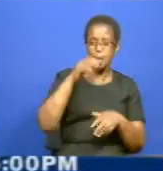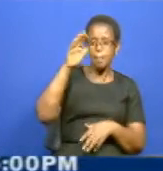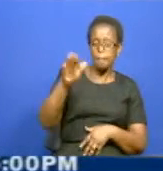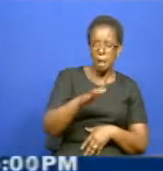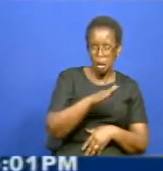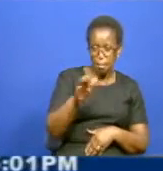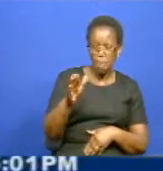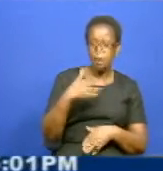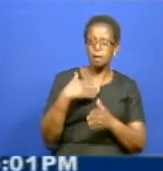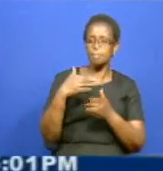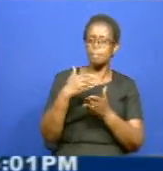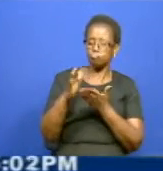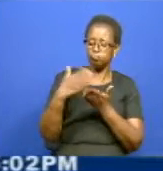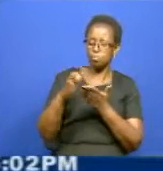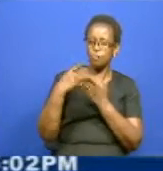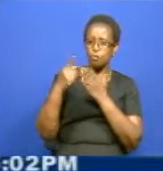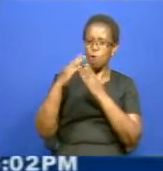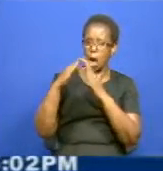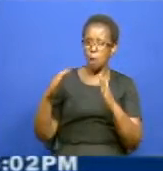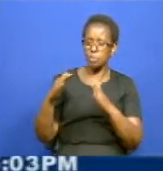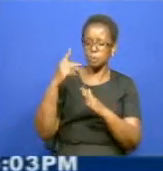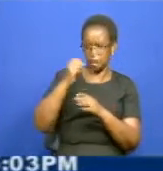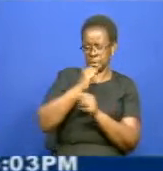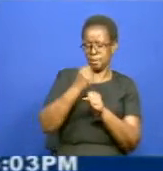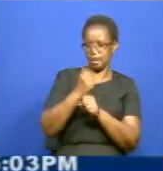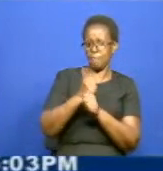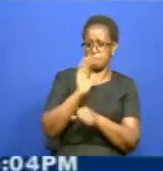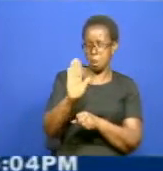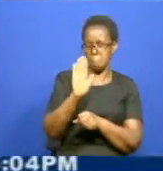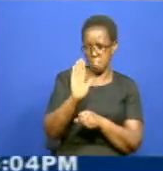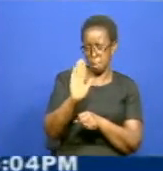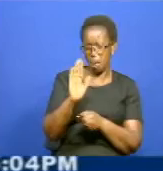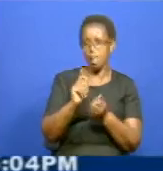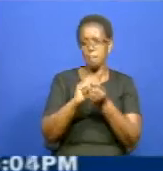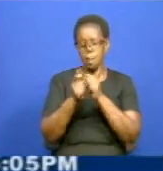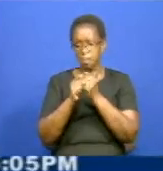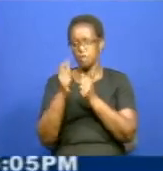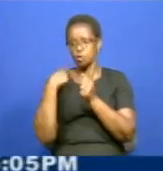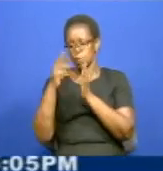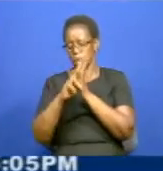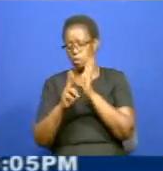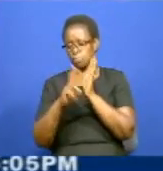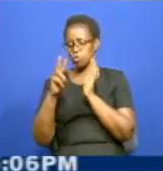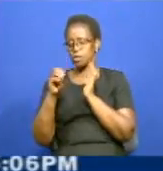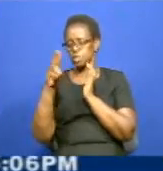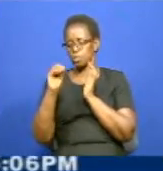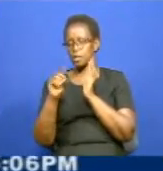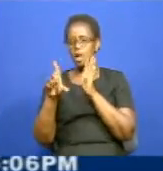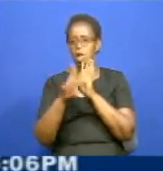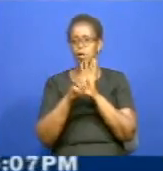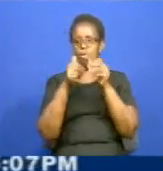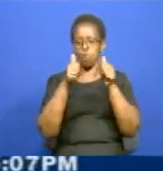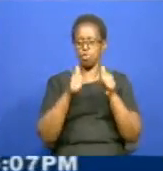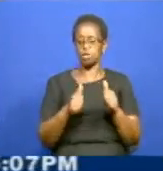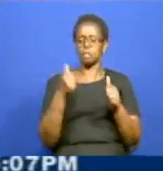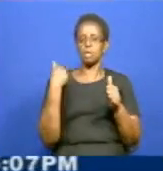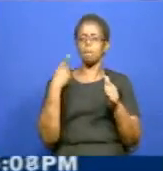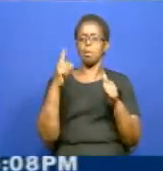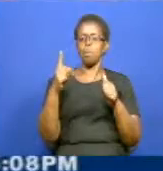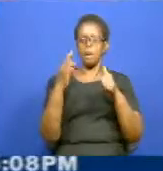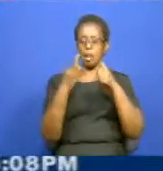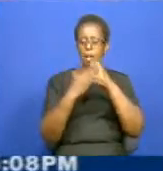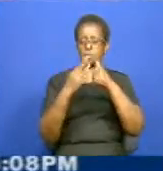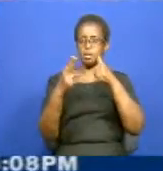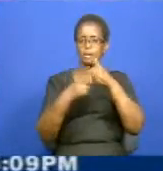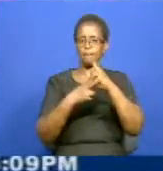Staff Scheme Fund, amendments to the regulations of 2020, legal notice number 187. So, Speaker, I beg to